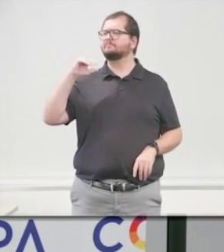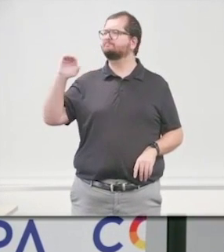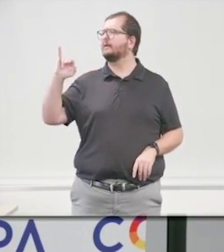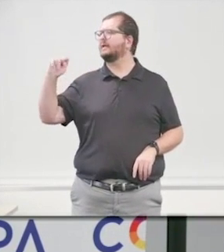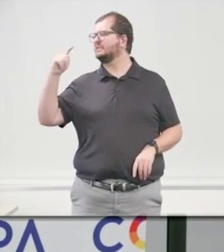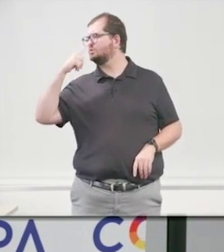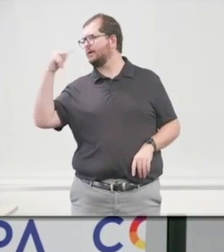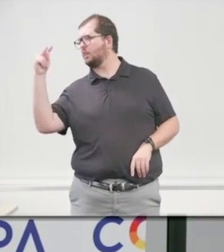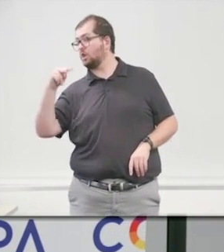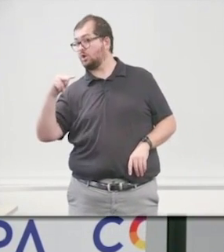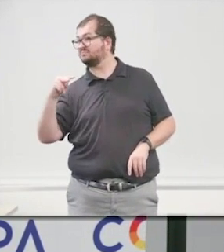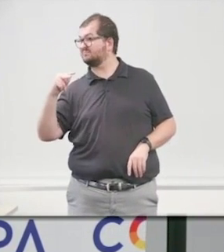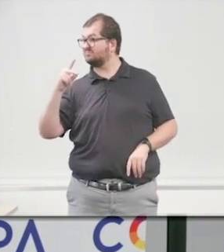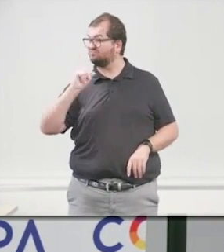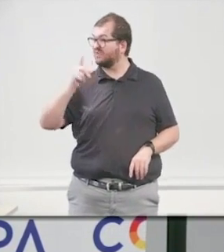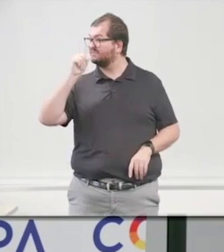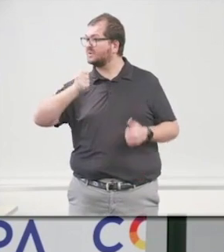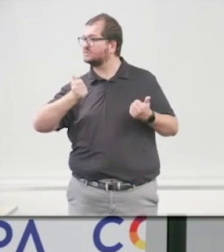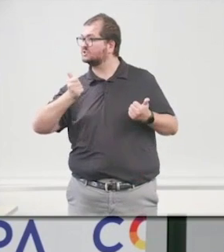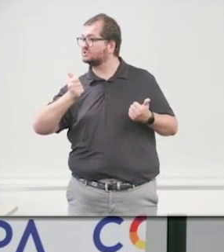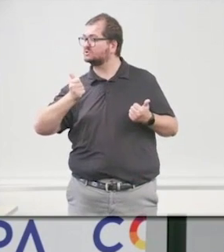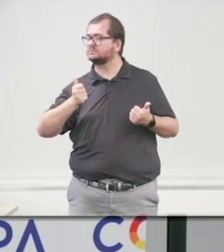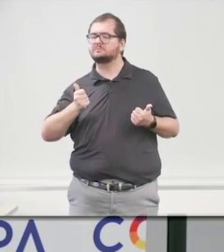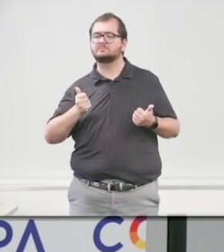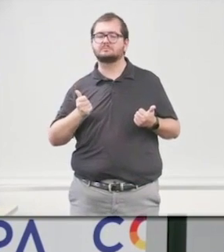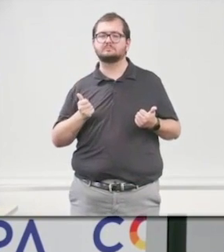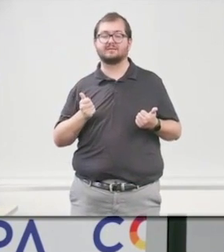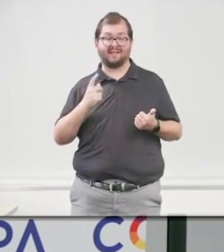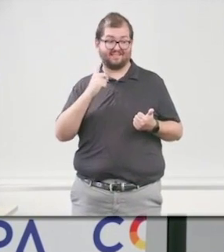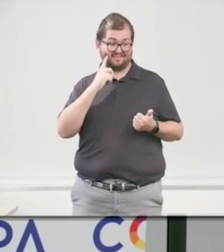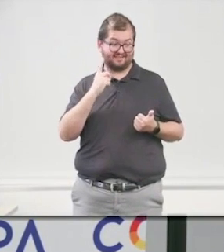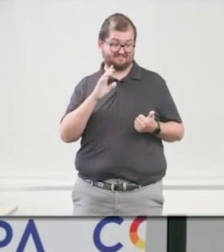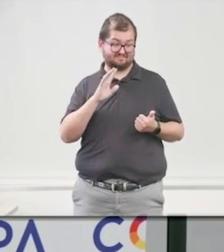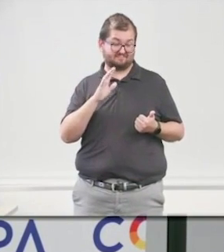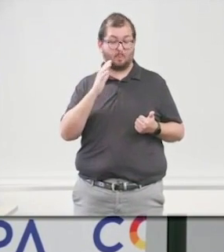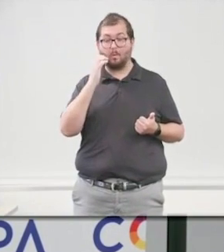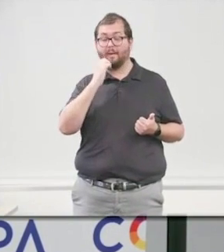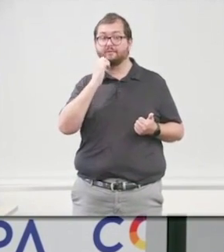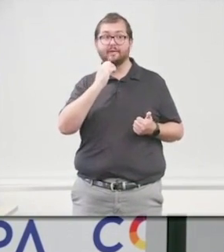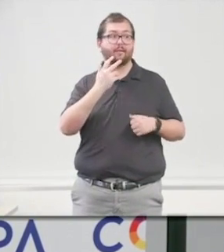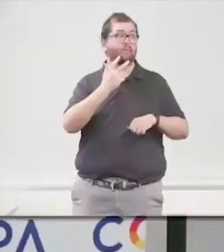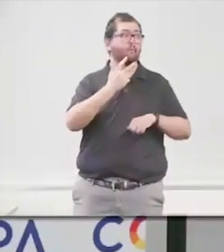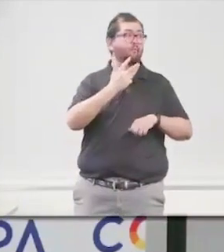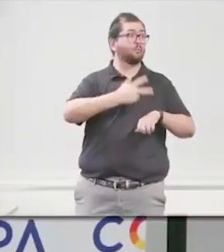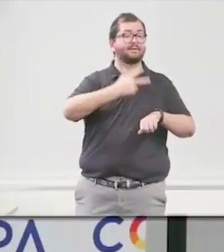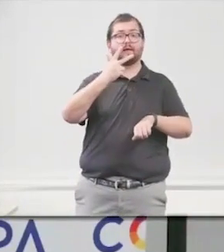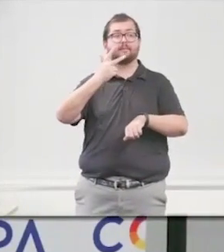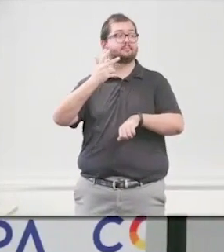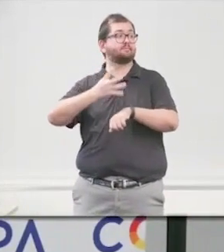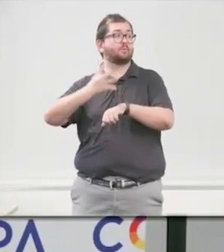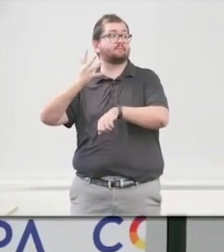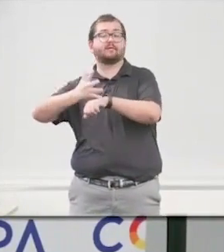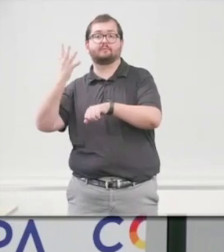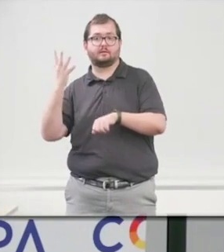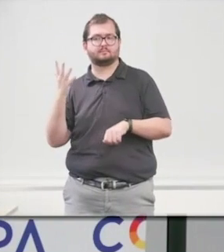they will figure it out for you. I believe on any given day, maybe 3 to 5 times a day, just depending. I do send